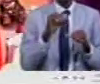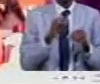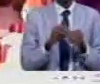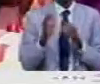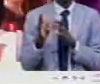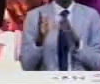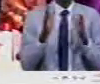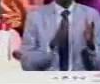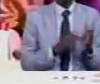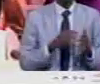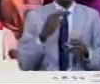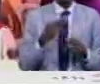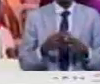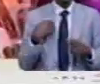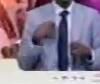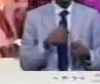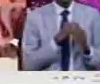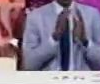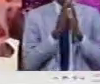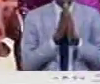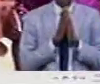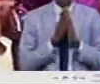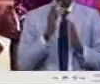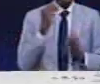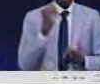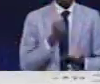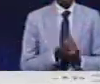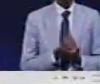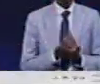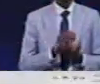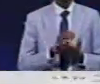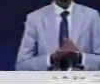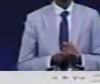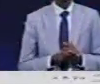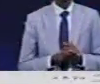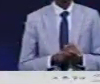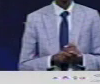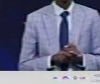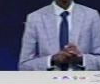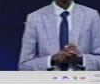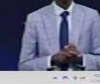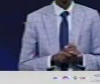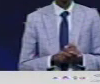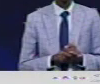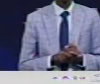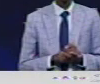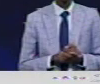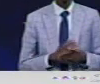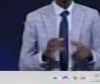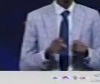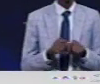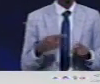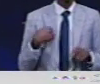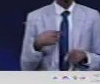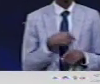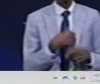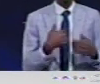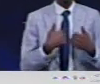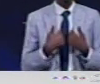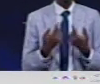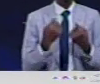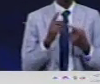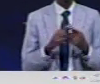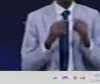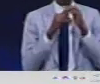As we have come to worship the Lord, we are here to worship him with our soul, with our